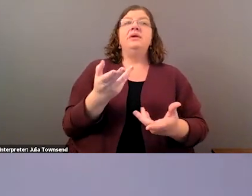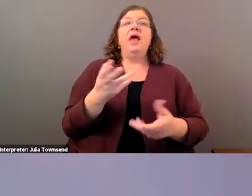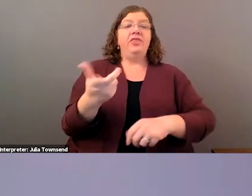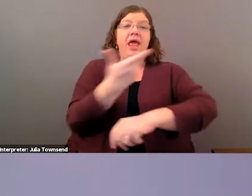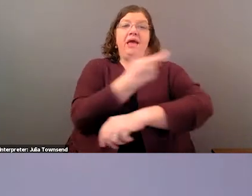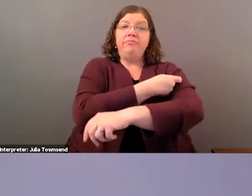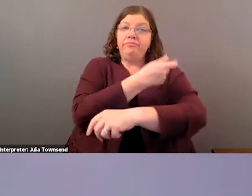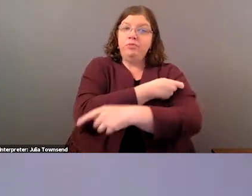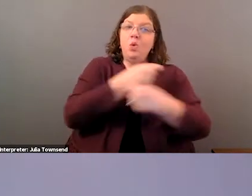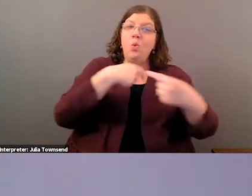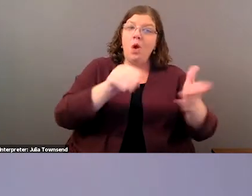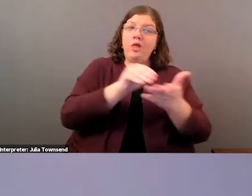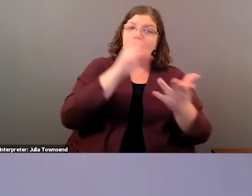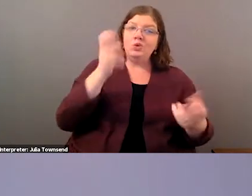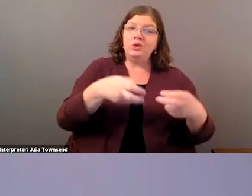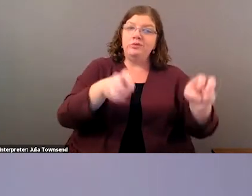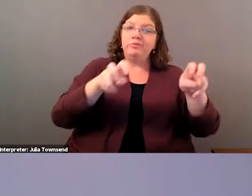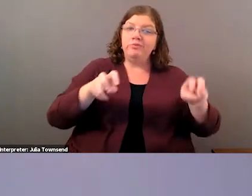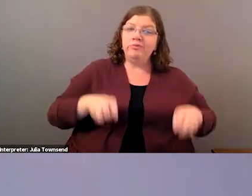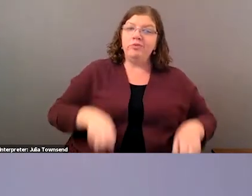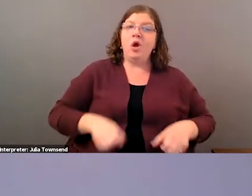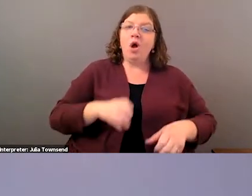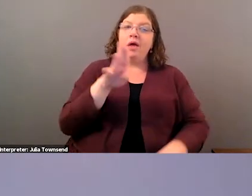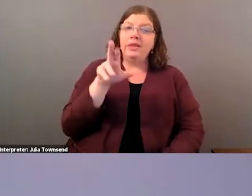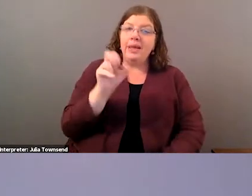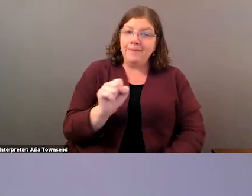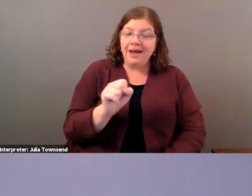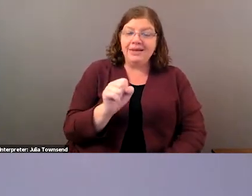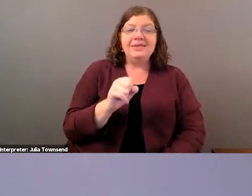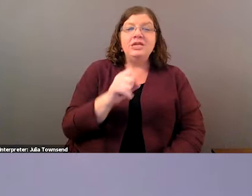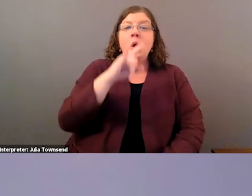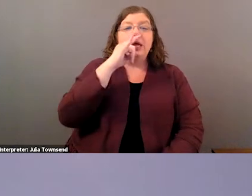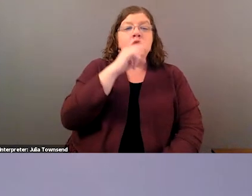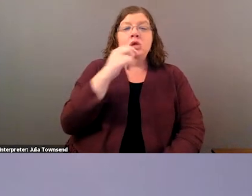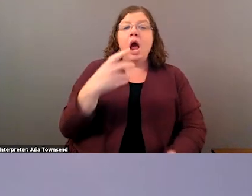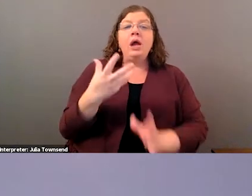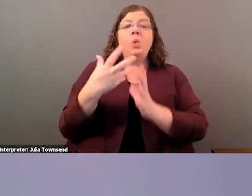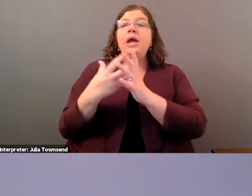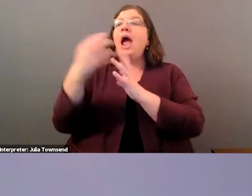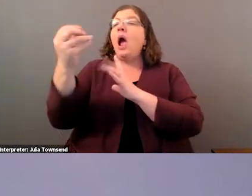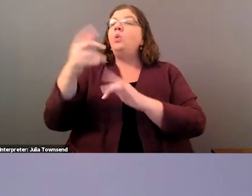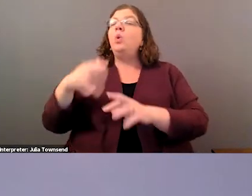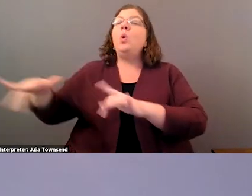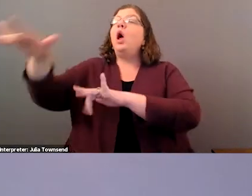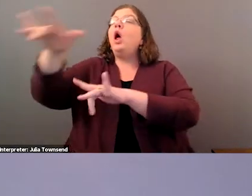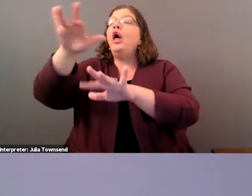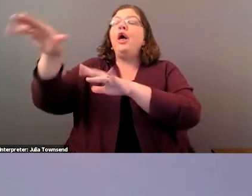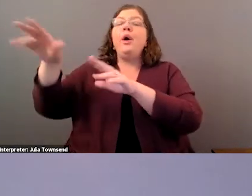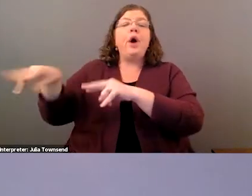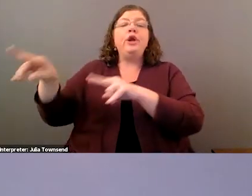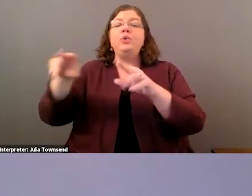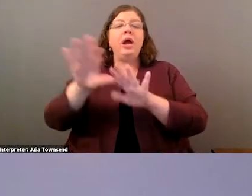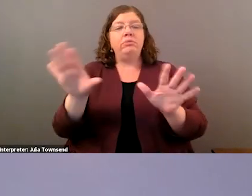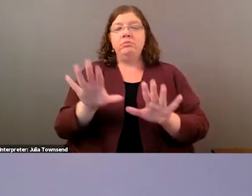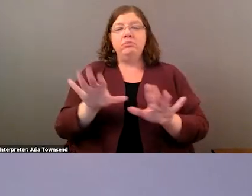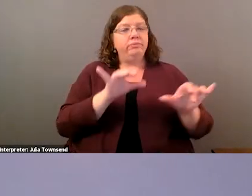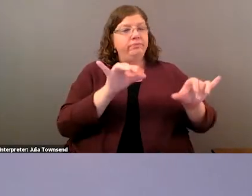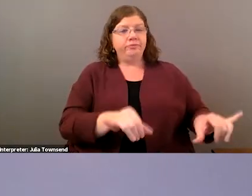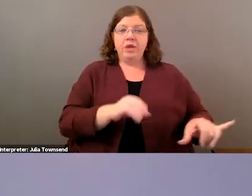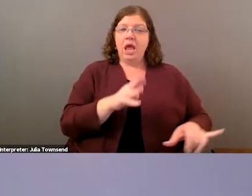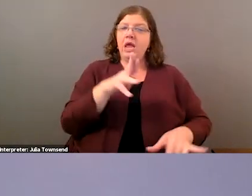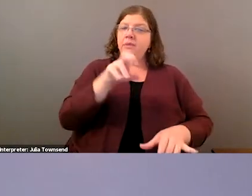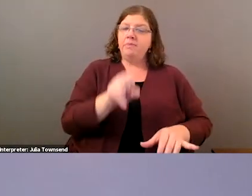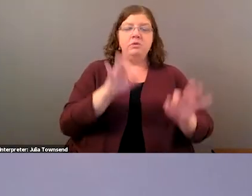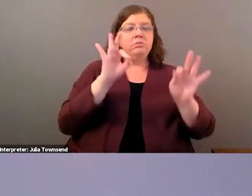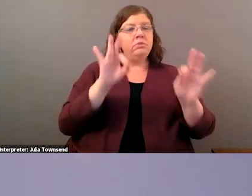vaccination on the bus. So kids don't have any opportunity to get out, wander around, or do anything like that. So it's a perfectly safe and a